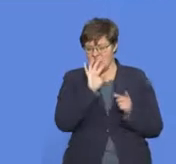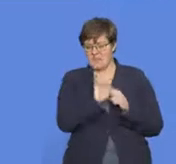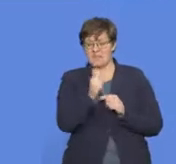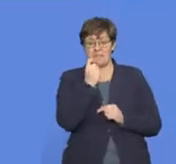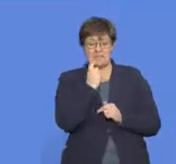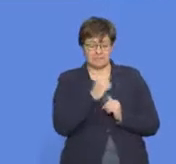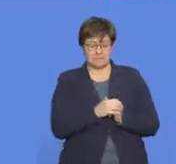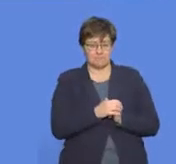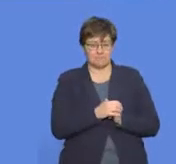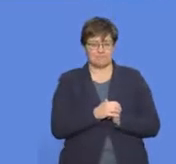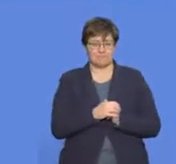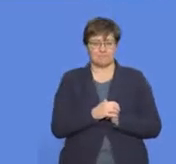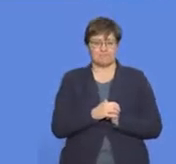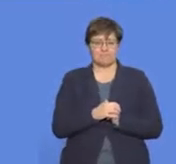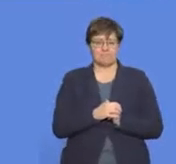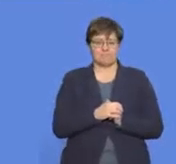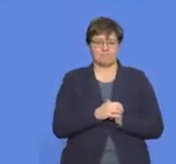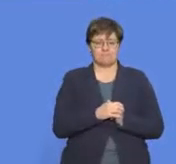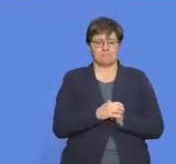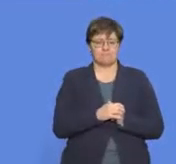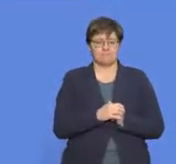quite easy to see them.